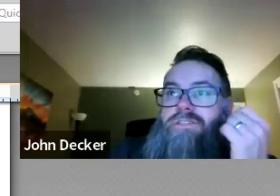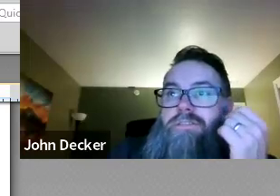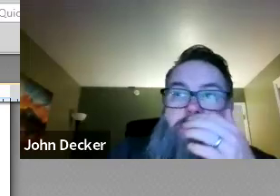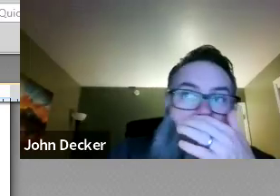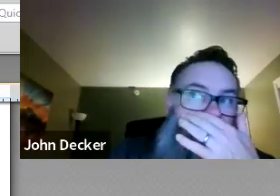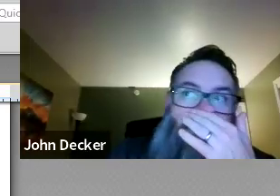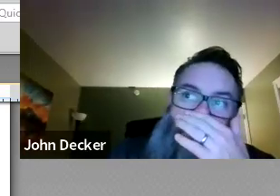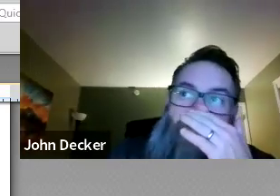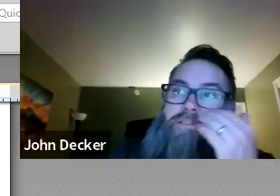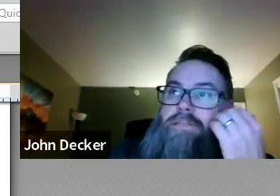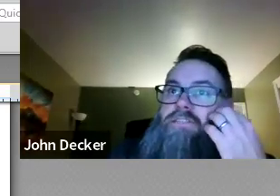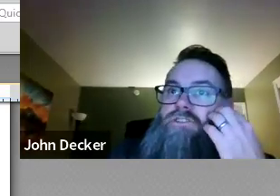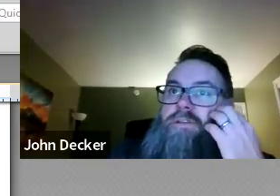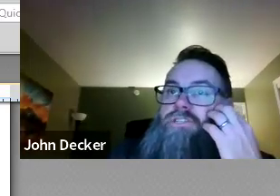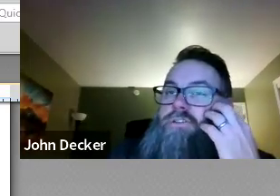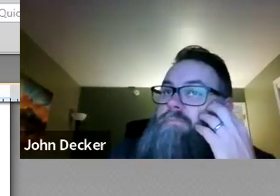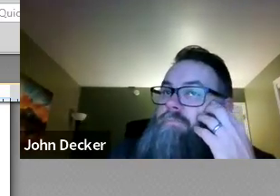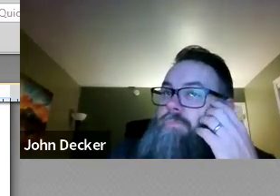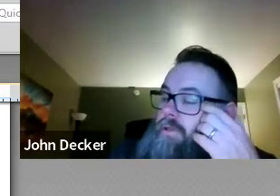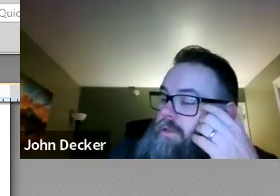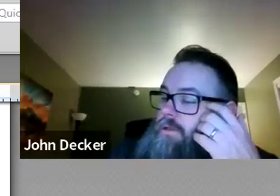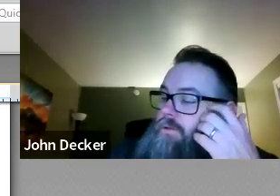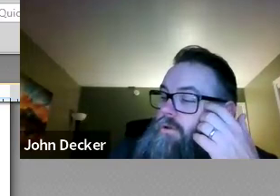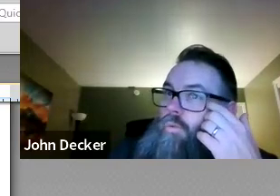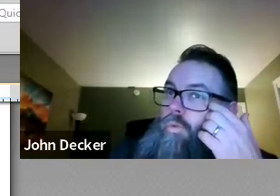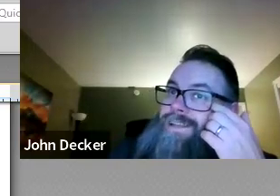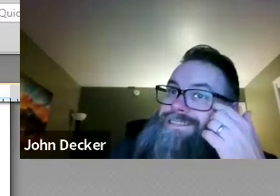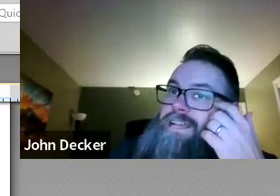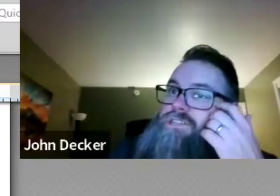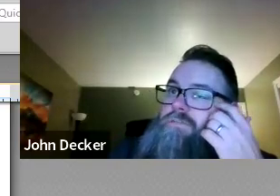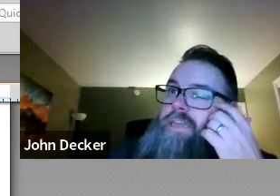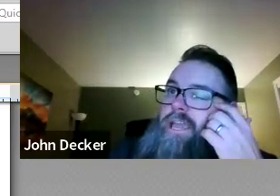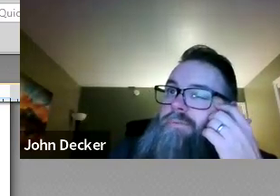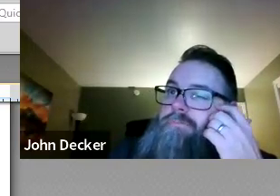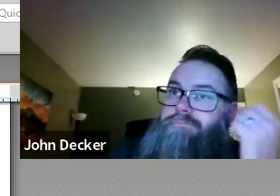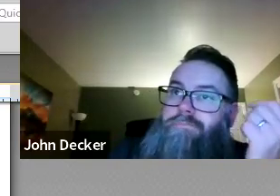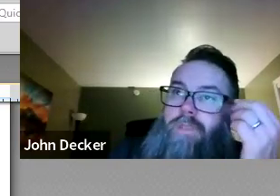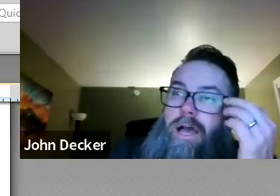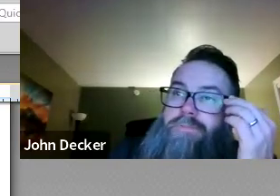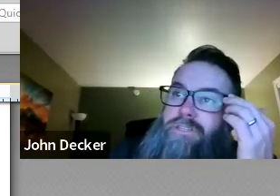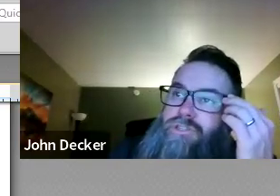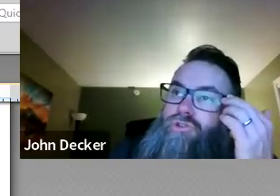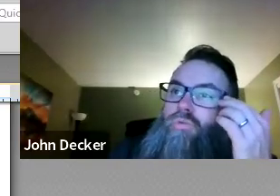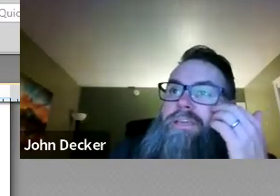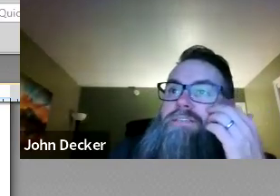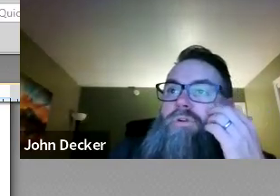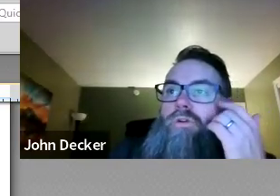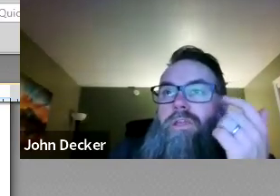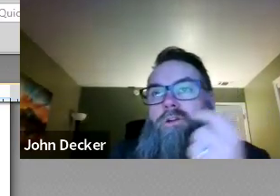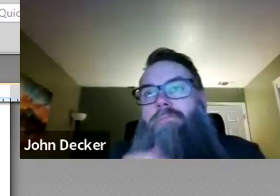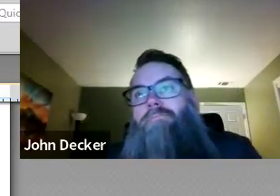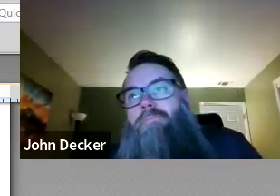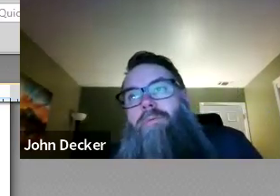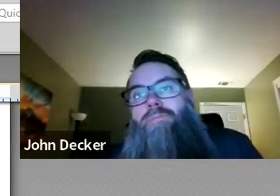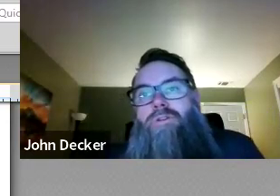and recommendations and service needs determination. One session of camp up to 2 weeks